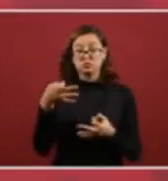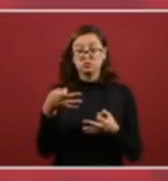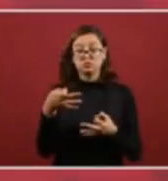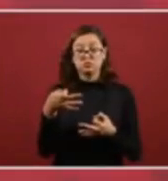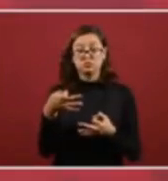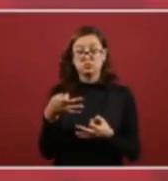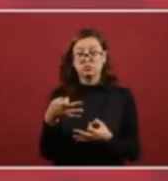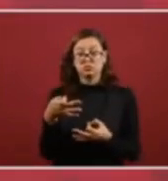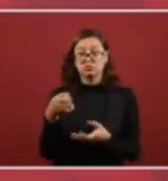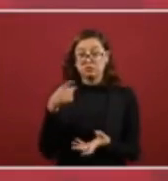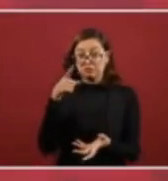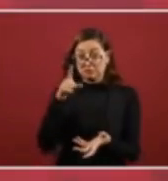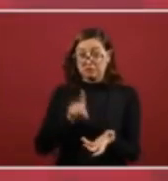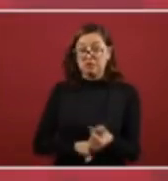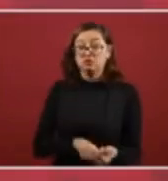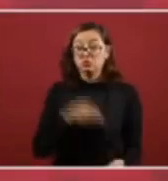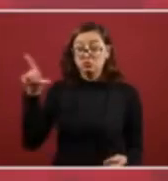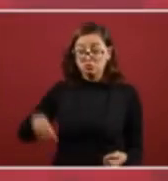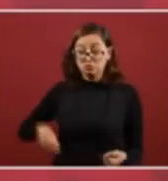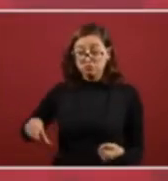no